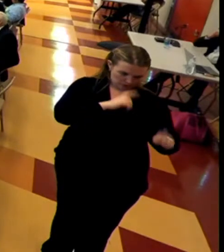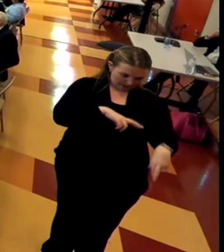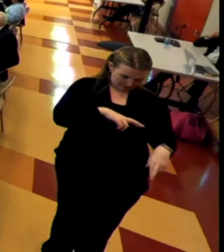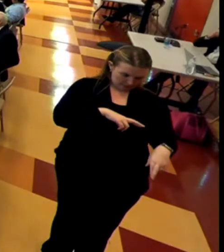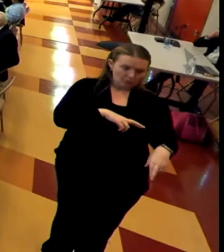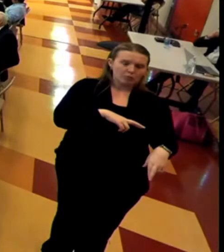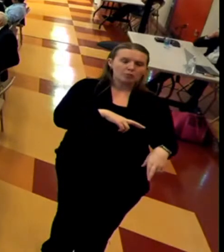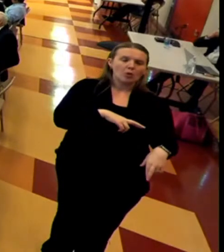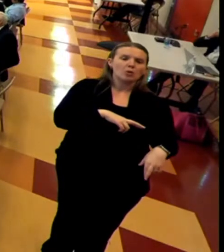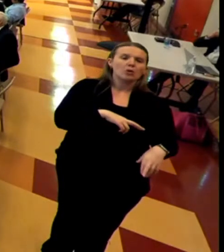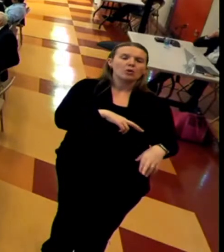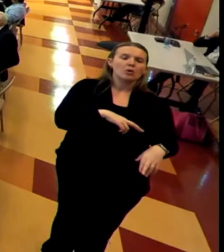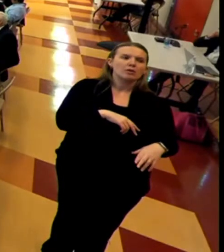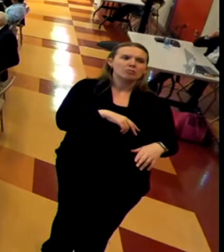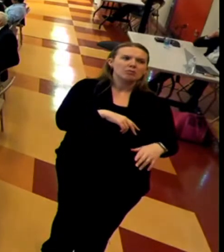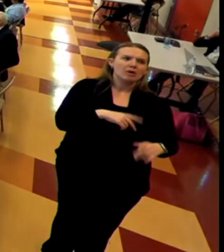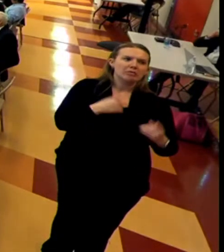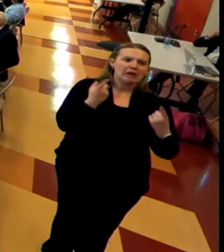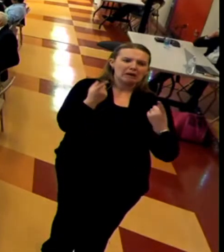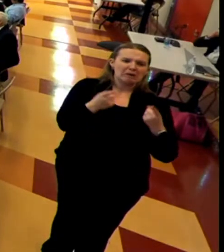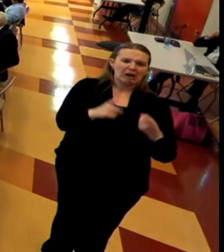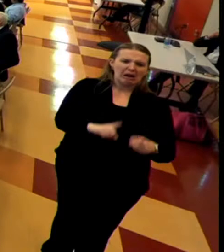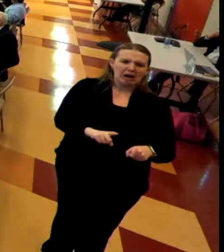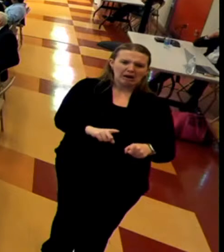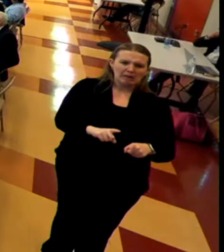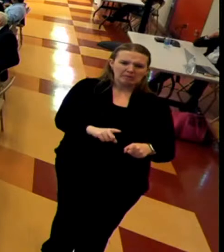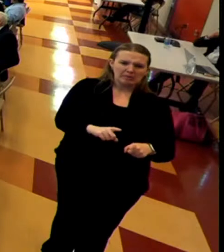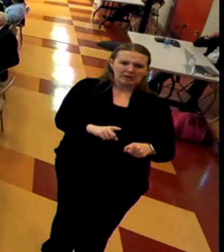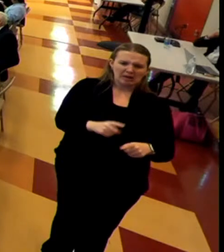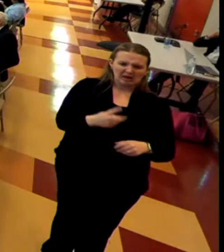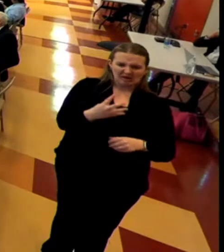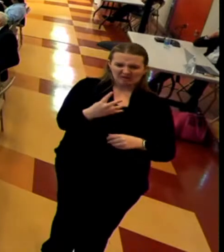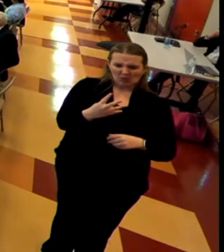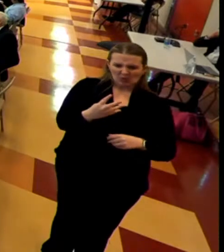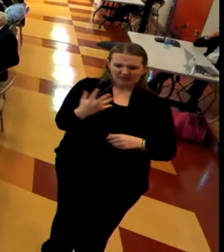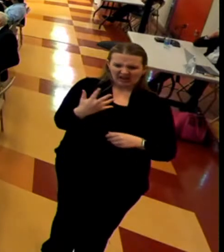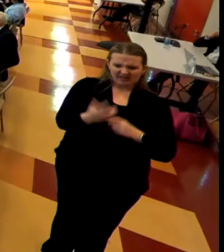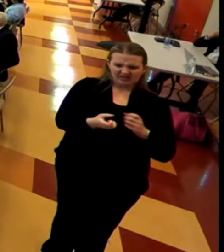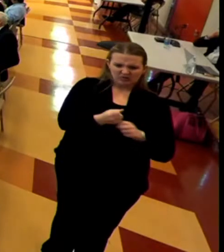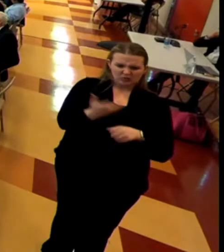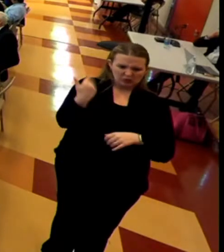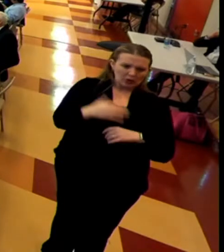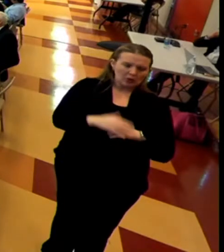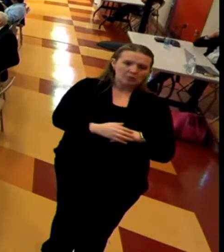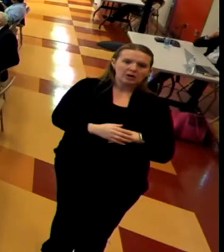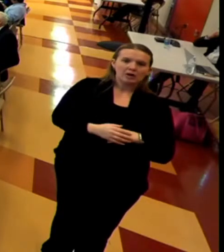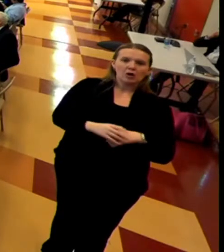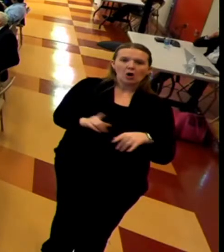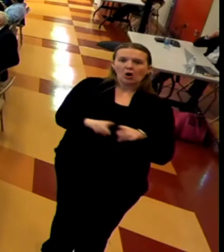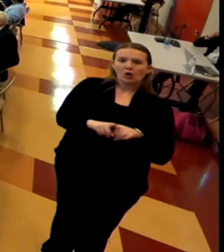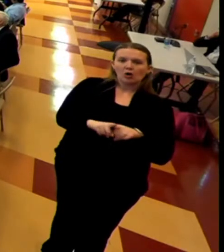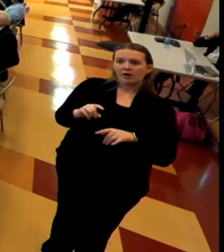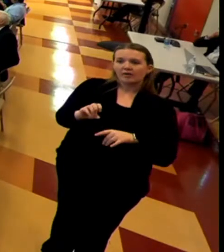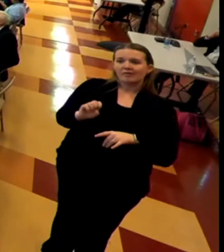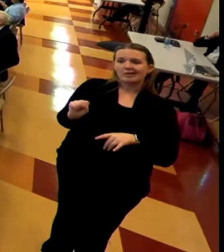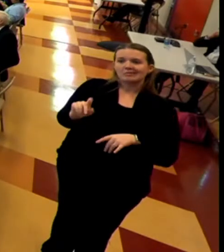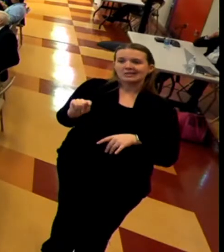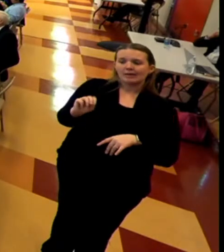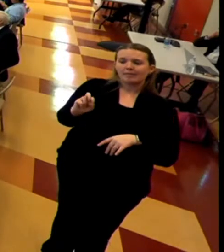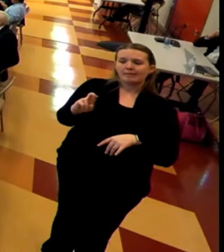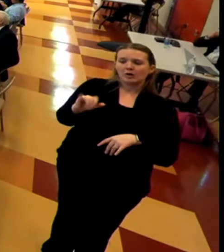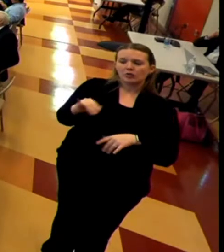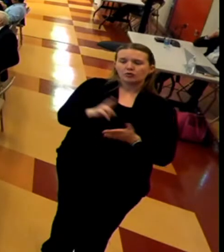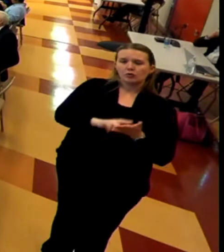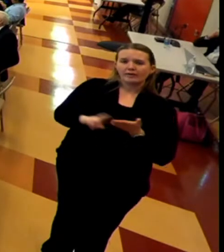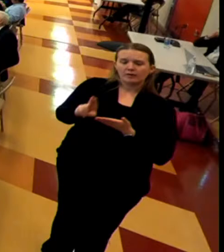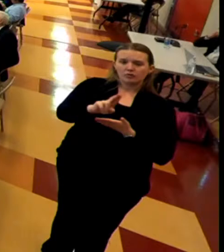had probably about 4 or 5 years, but there's also one from St. Mary's University, where it said